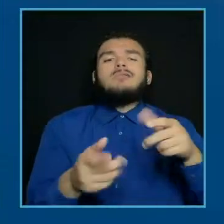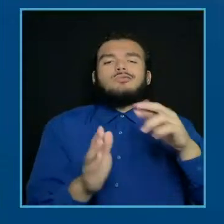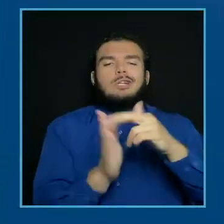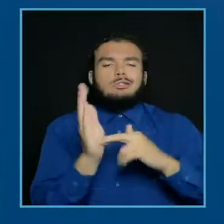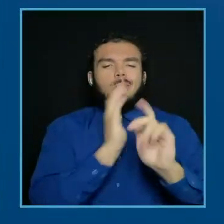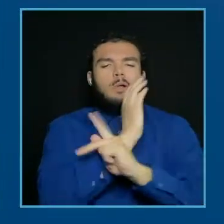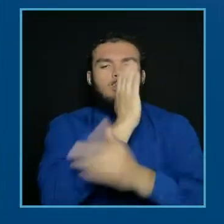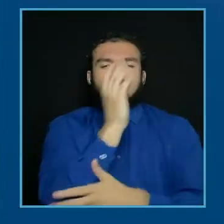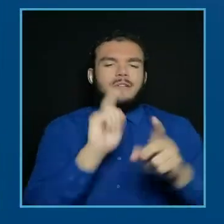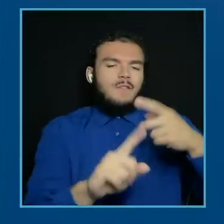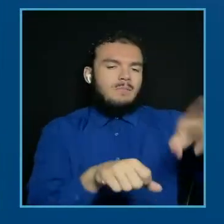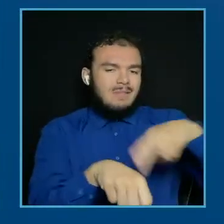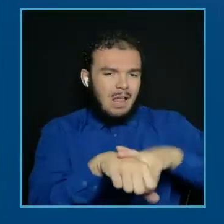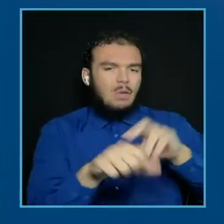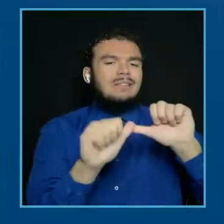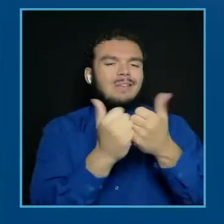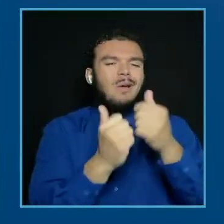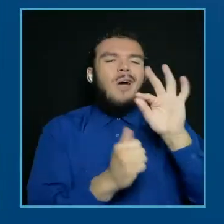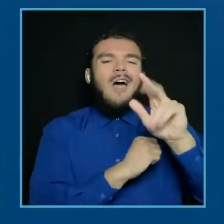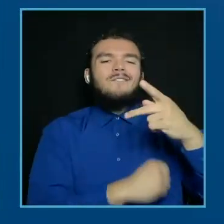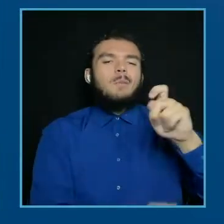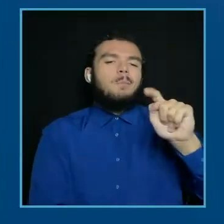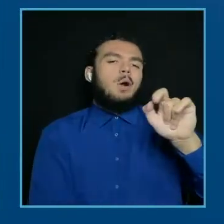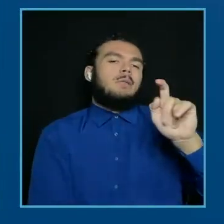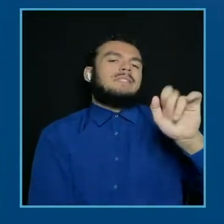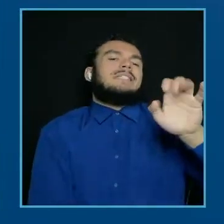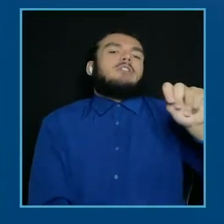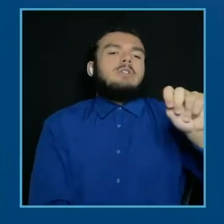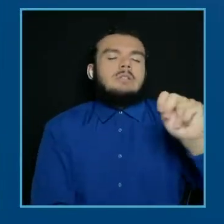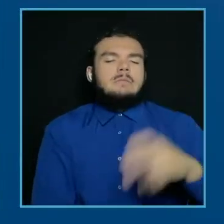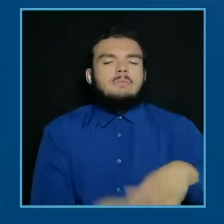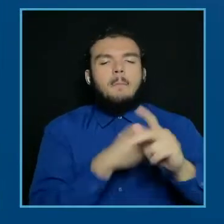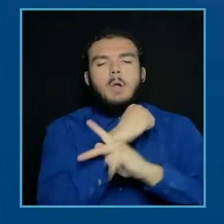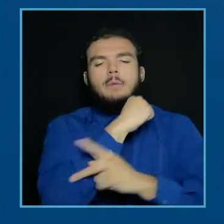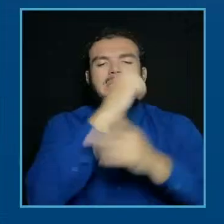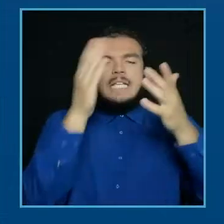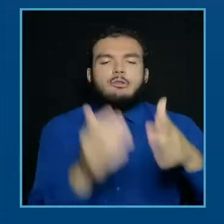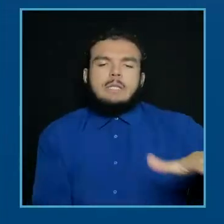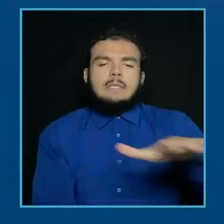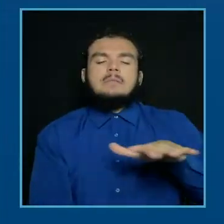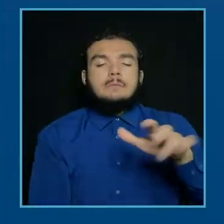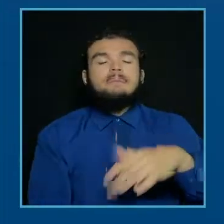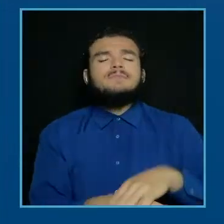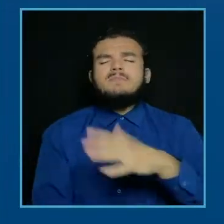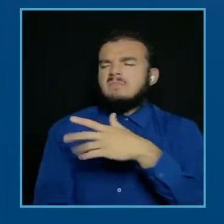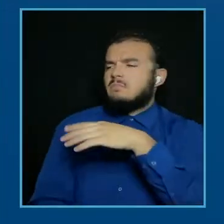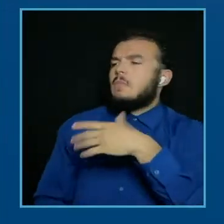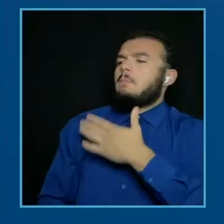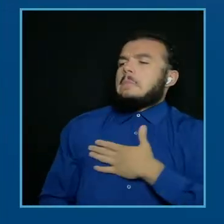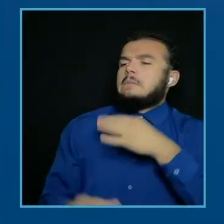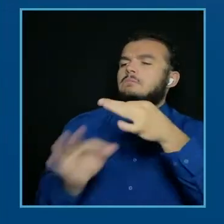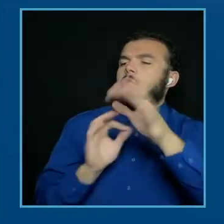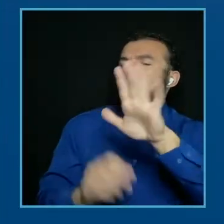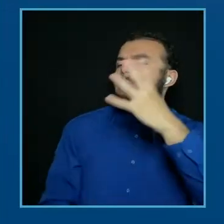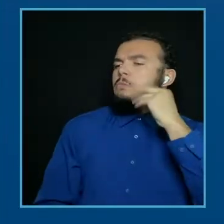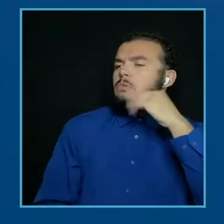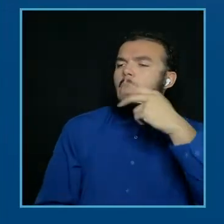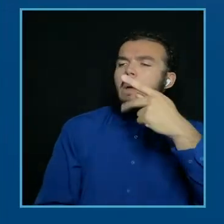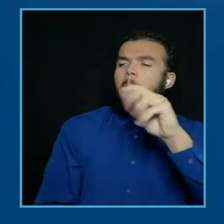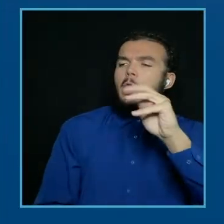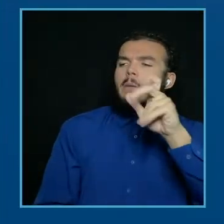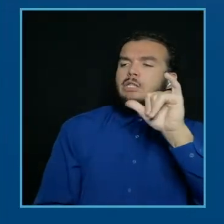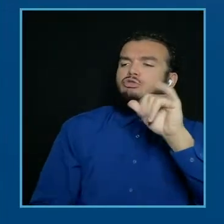National Association of Parliamentarians. Please describe your experience in the field of parliamentary law